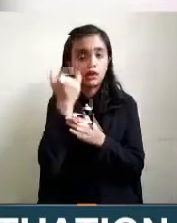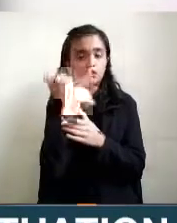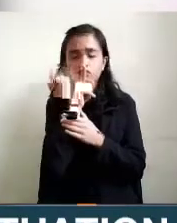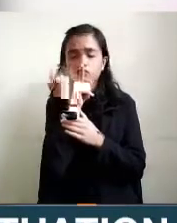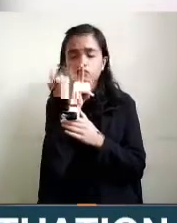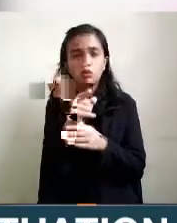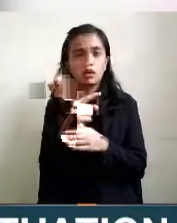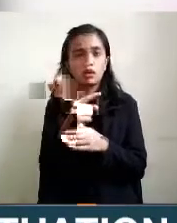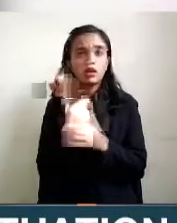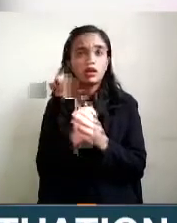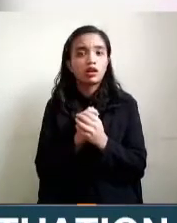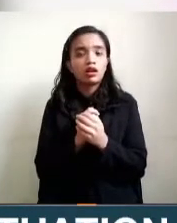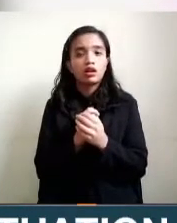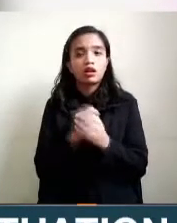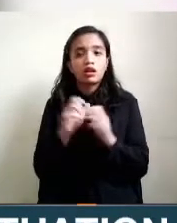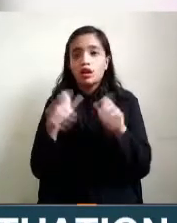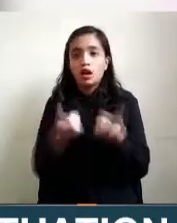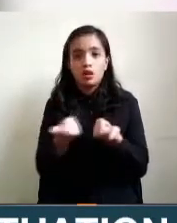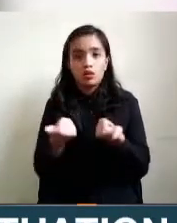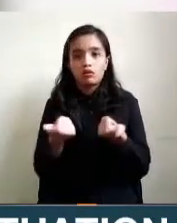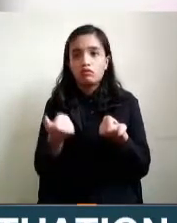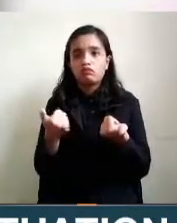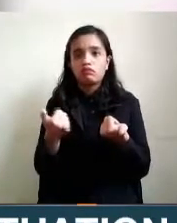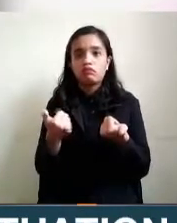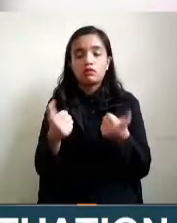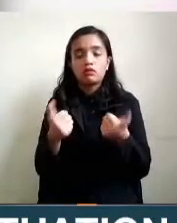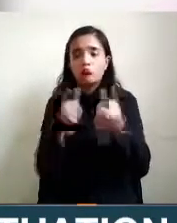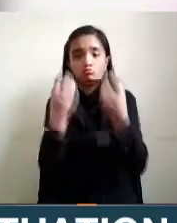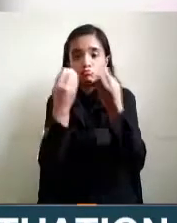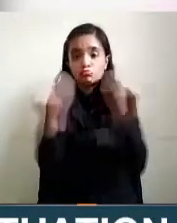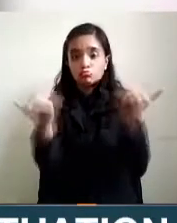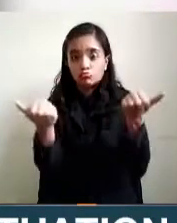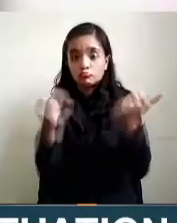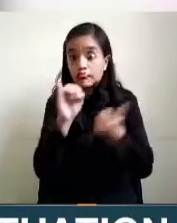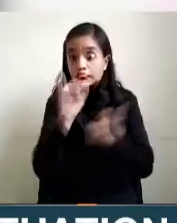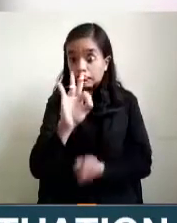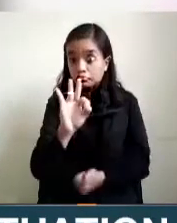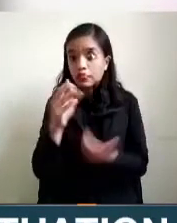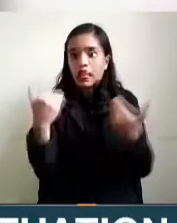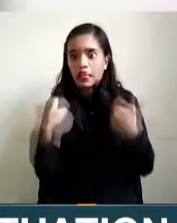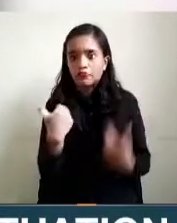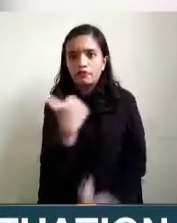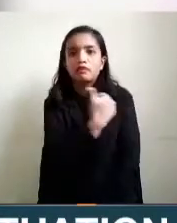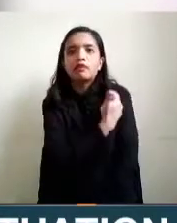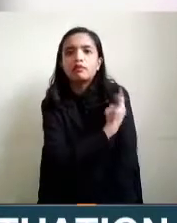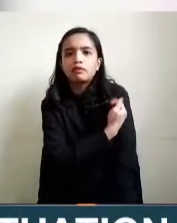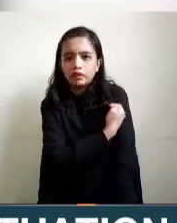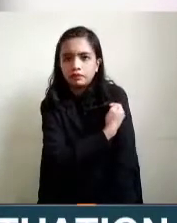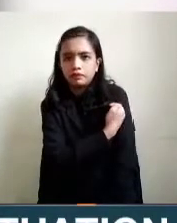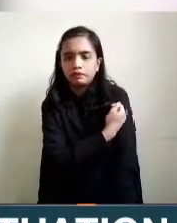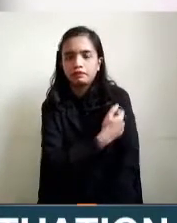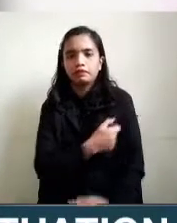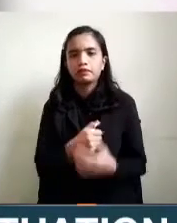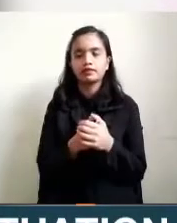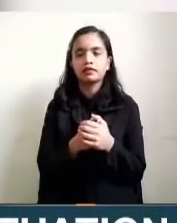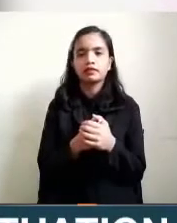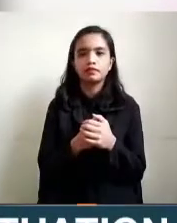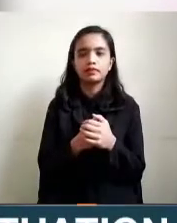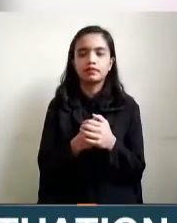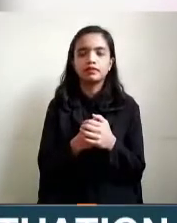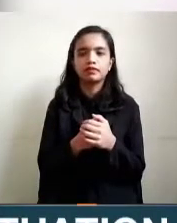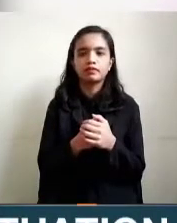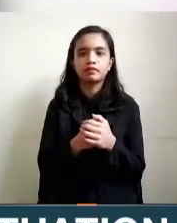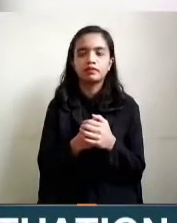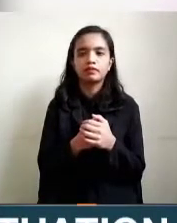only way that this thing will be solved is when the vaccine takes place. And I know that